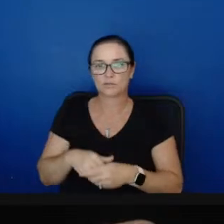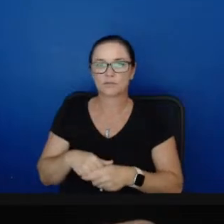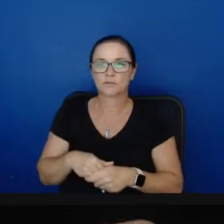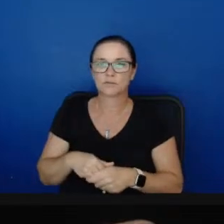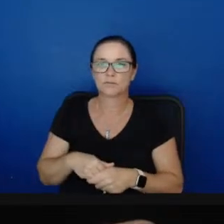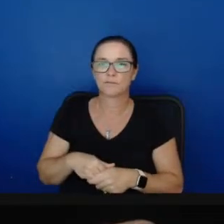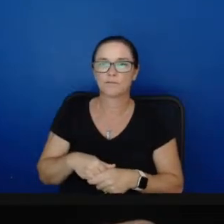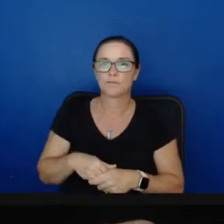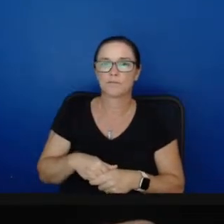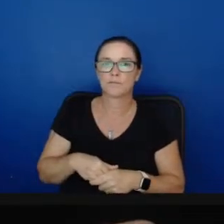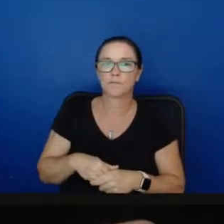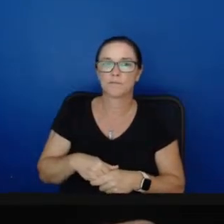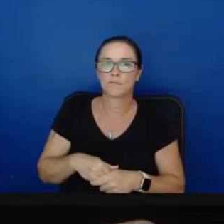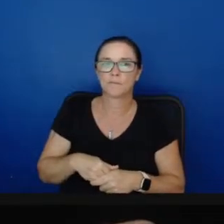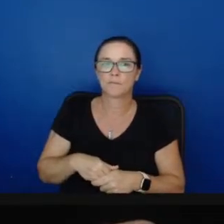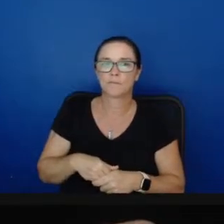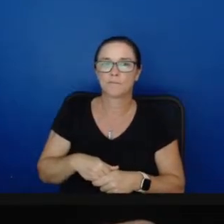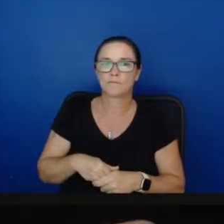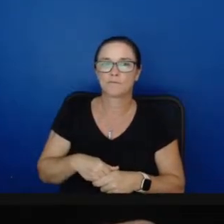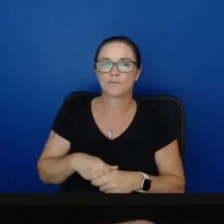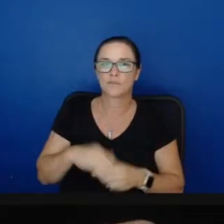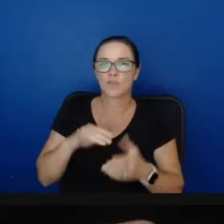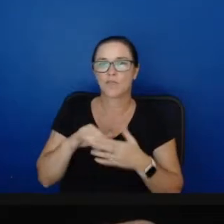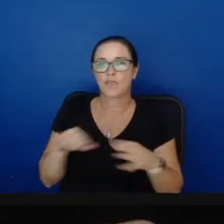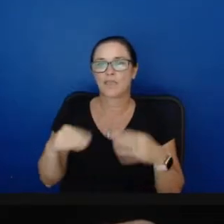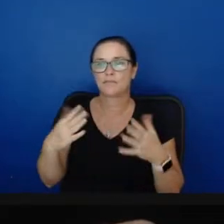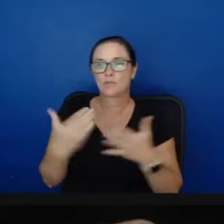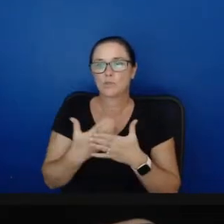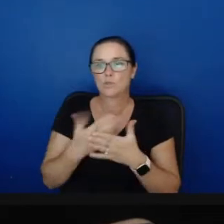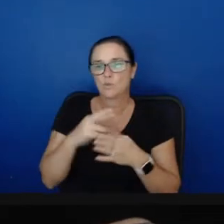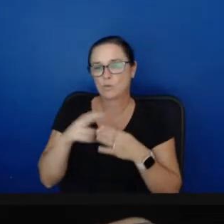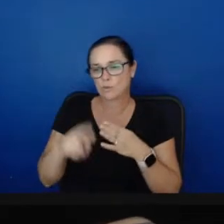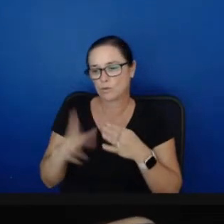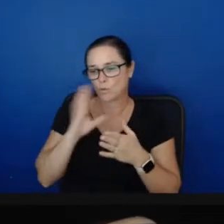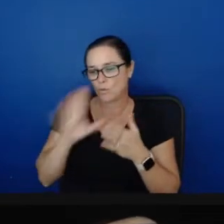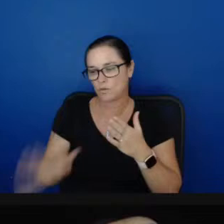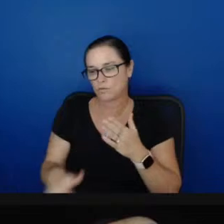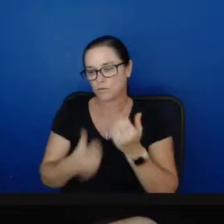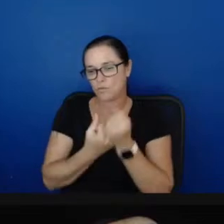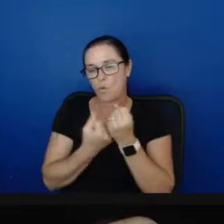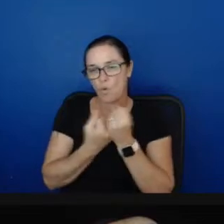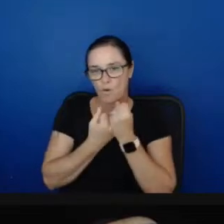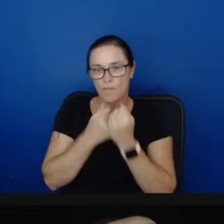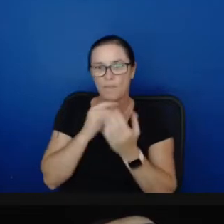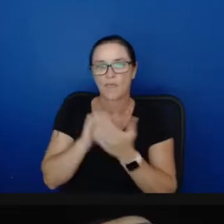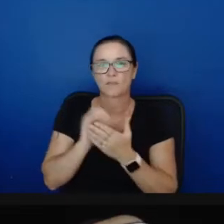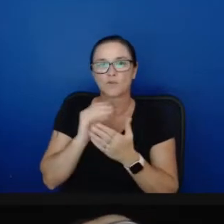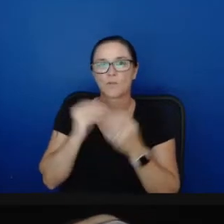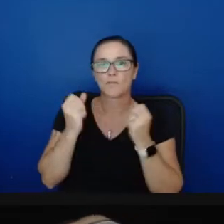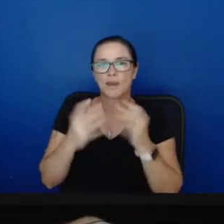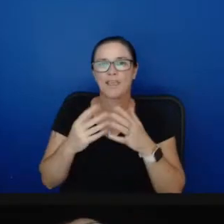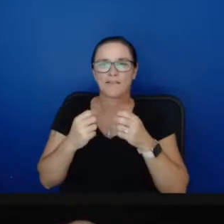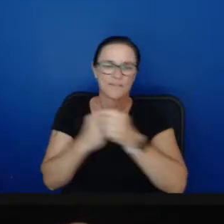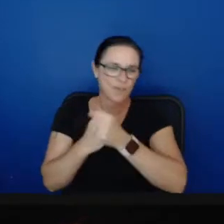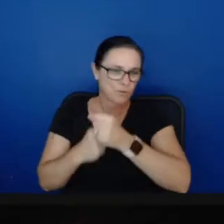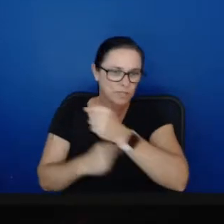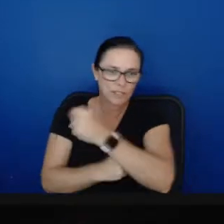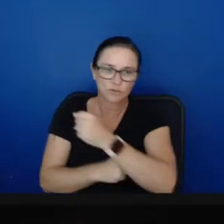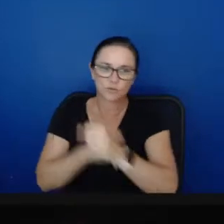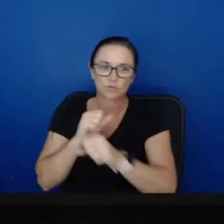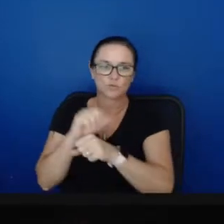last summer here, that will give us the new round of results to complement that. So really, a lot of the foundational work for what we know about